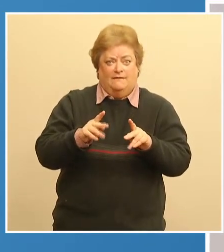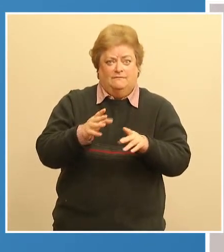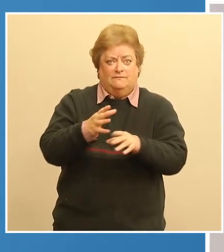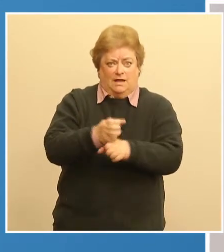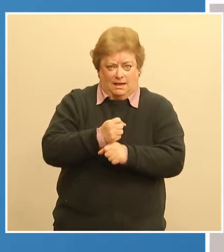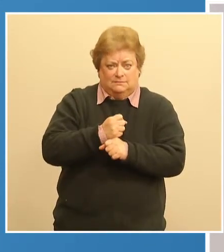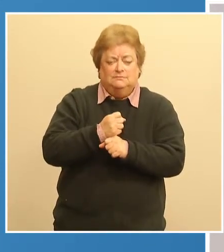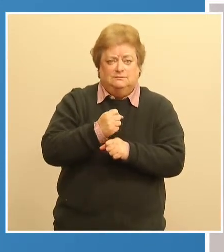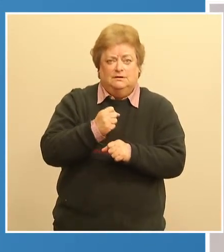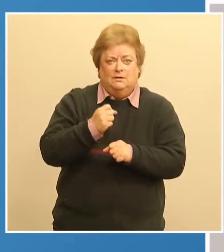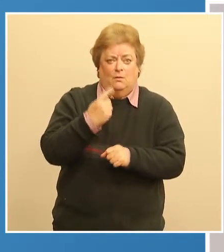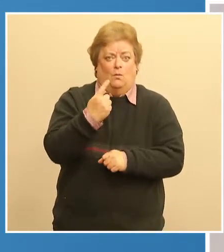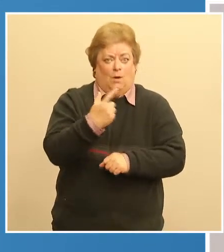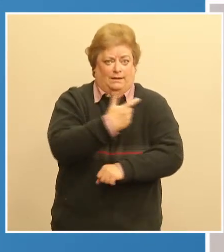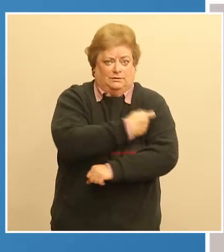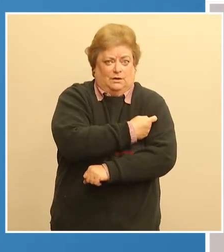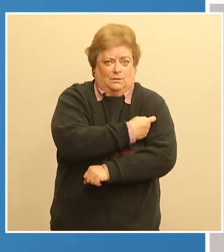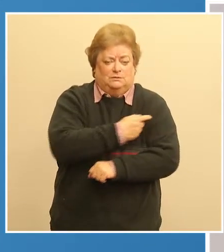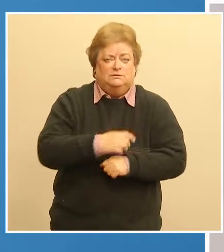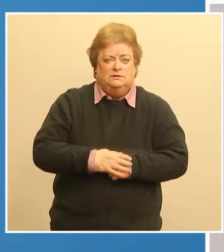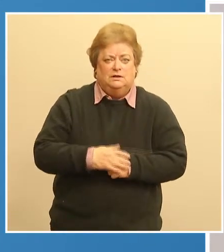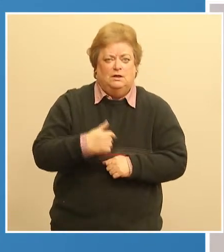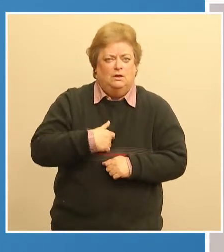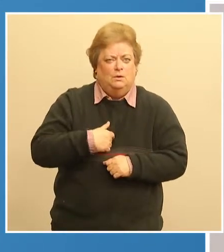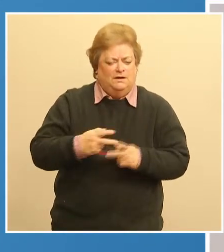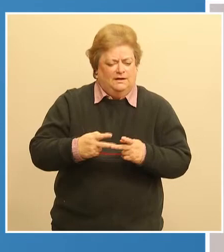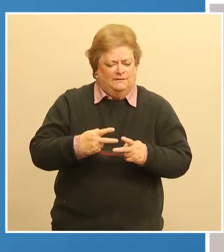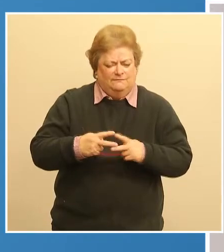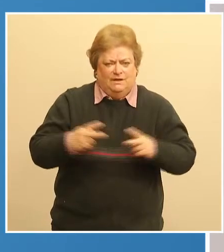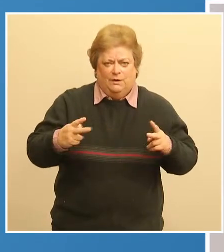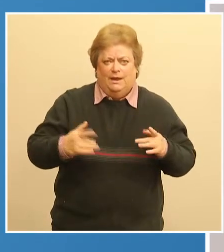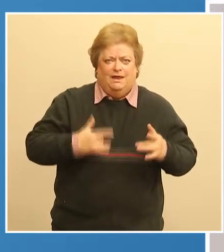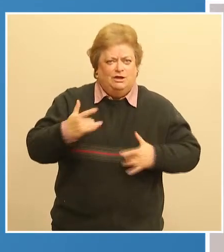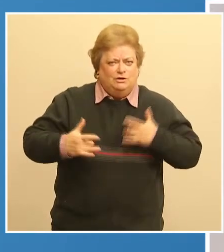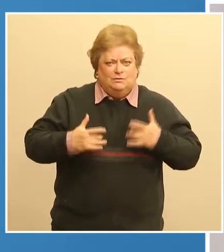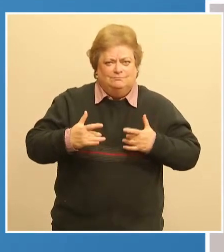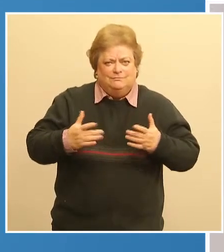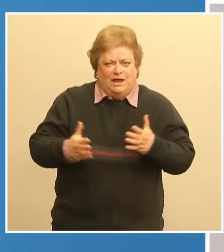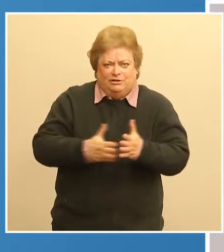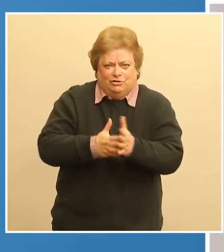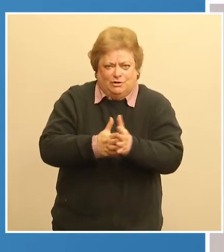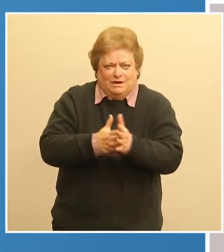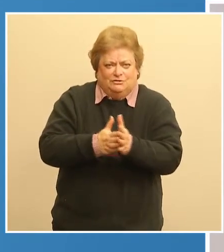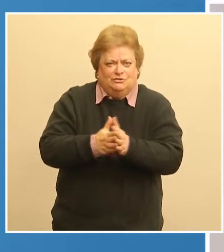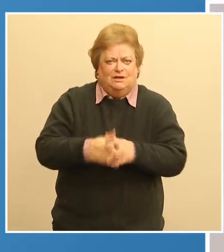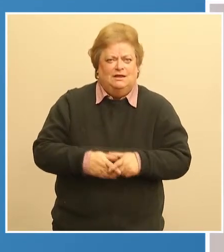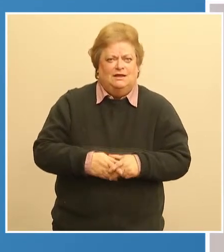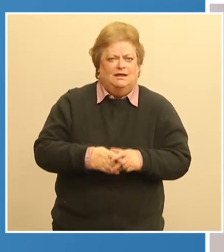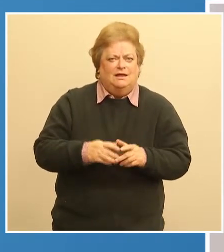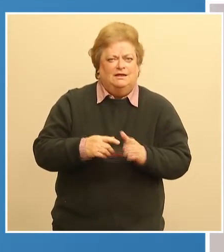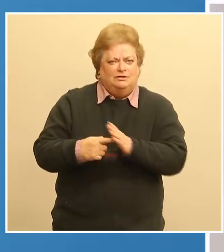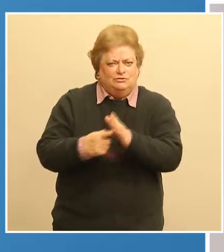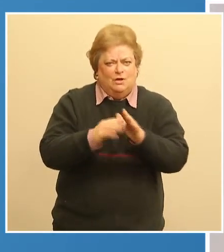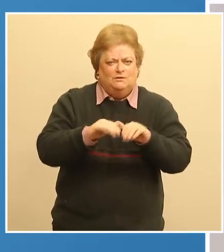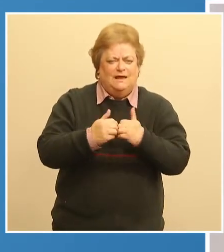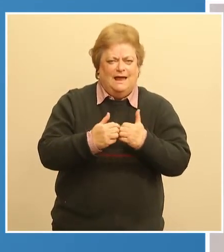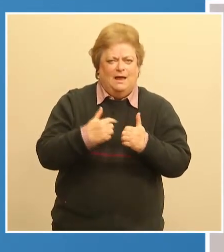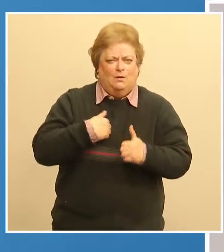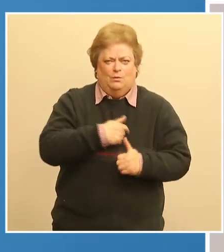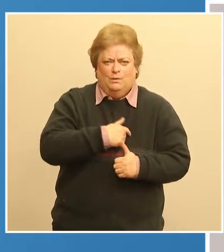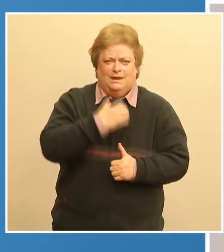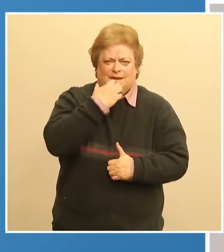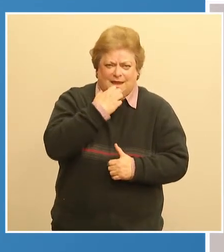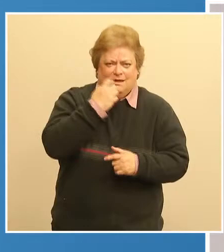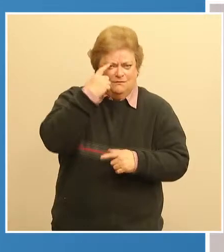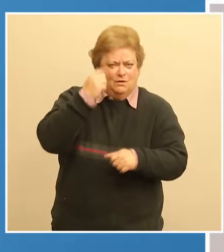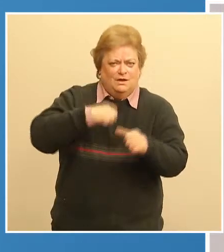one dose. And we're so encouraged by this progress and by what it says about how much Lincolnites care for one another and want to help us